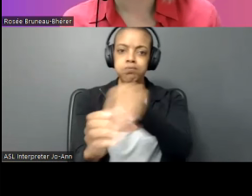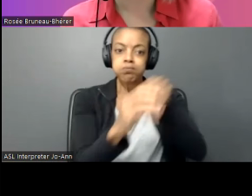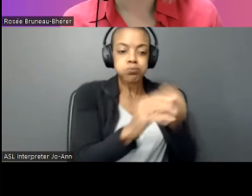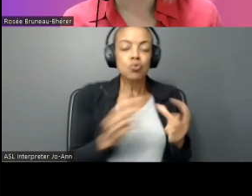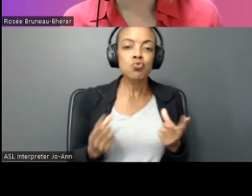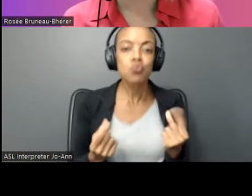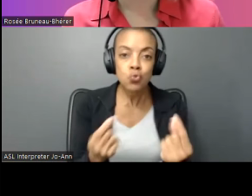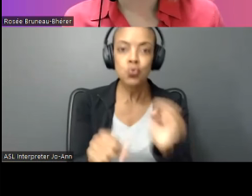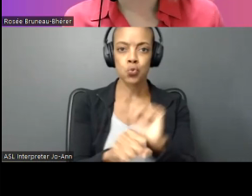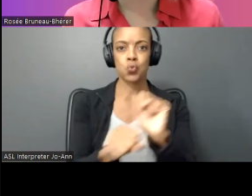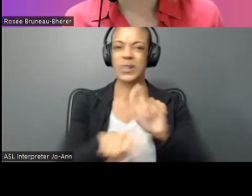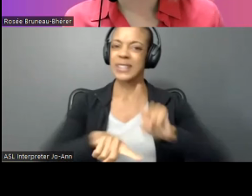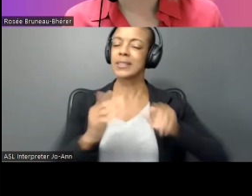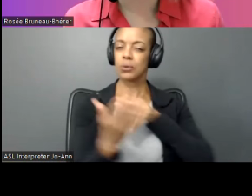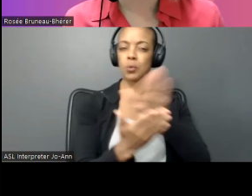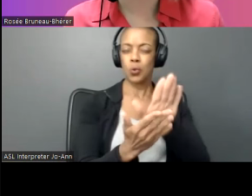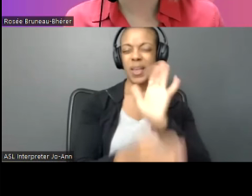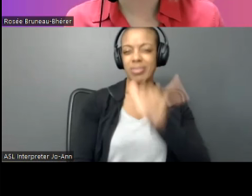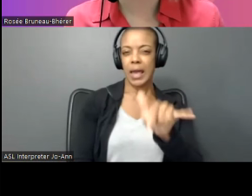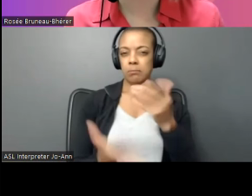today.